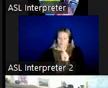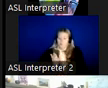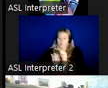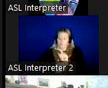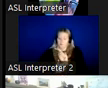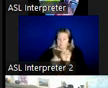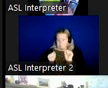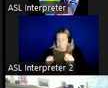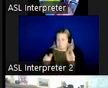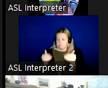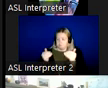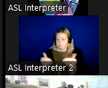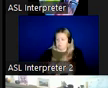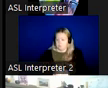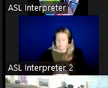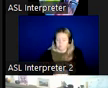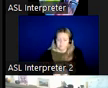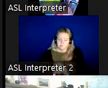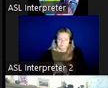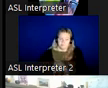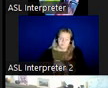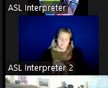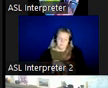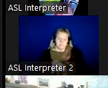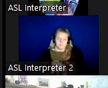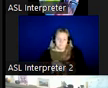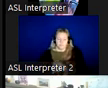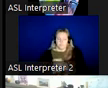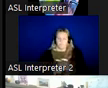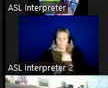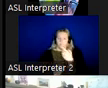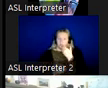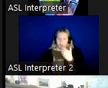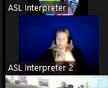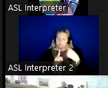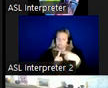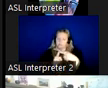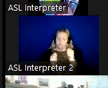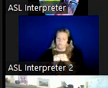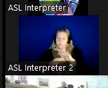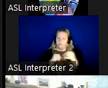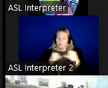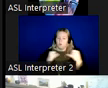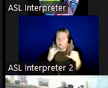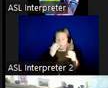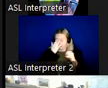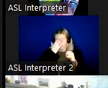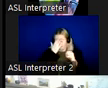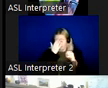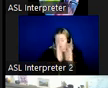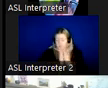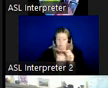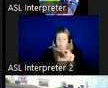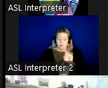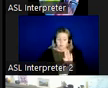And one of the really great things with our digital book clubs is that we, on our Overdrive